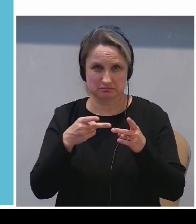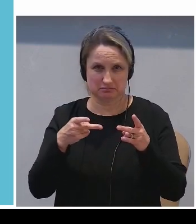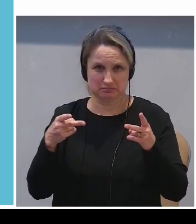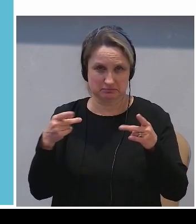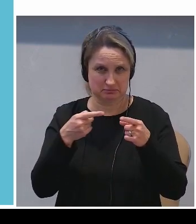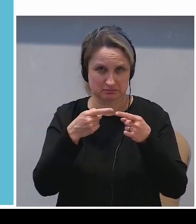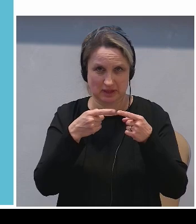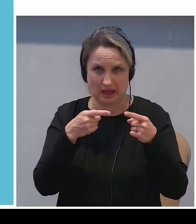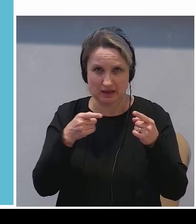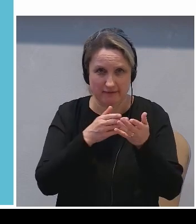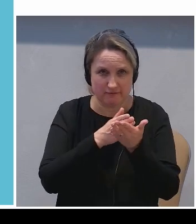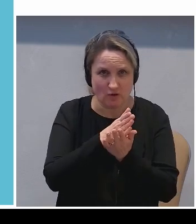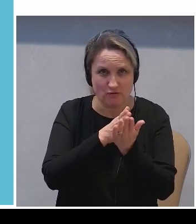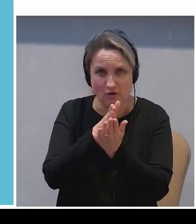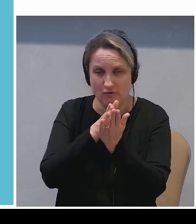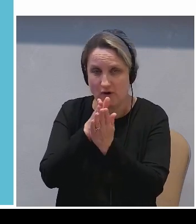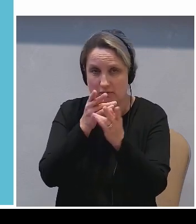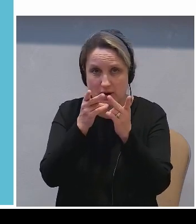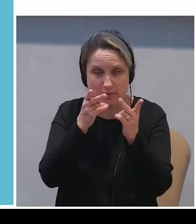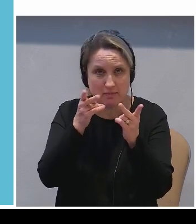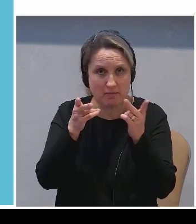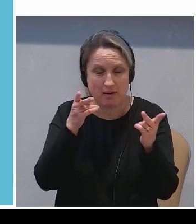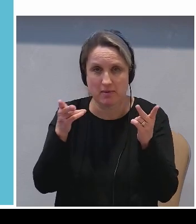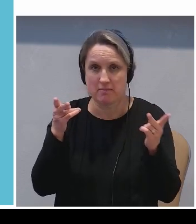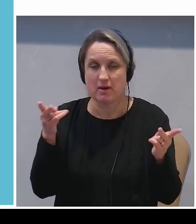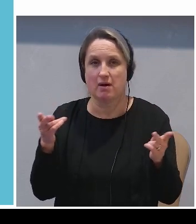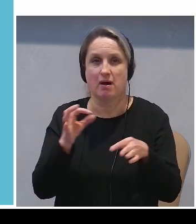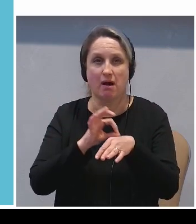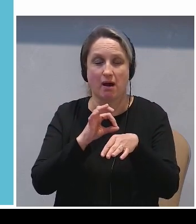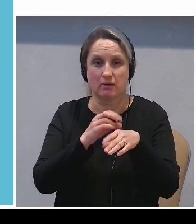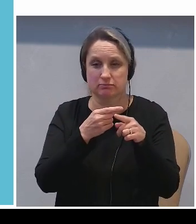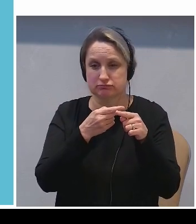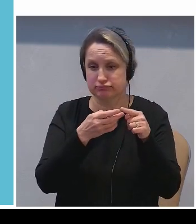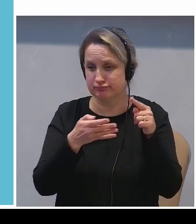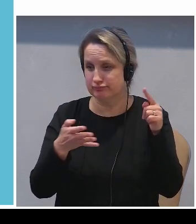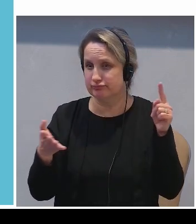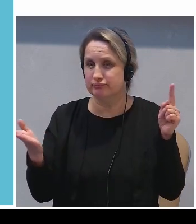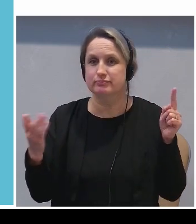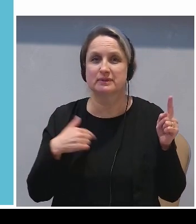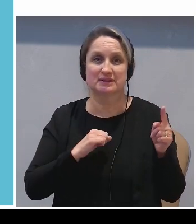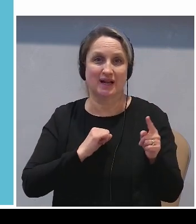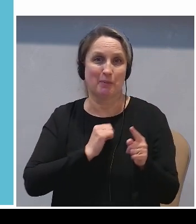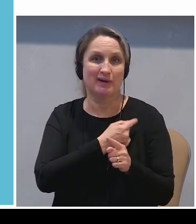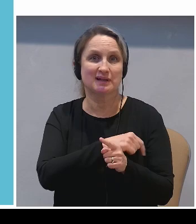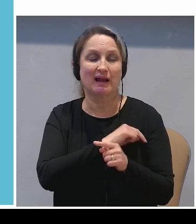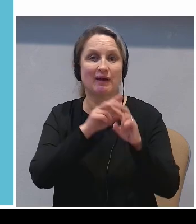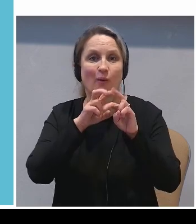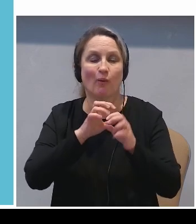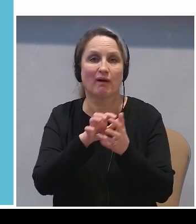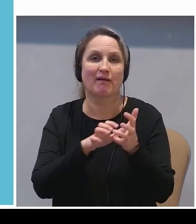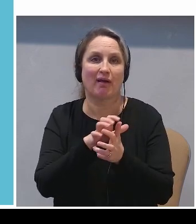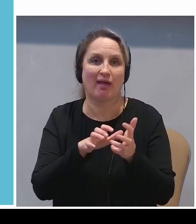good clinical trials. And then also the need for more sensitive outcome measures to quantify the disease. Many times they